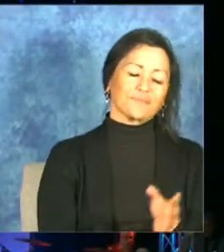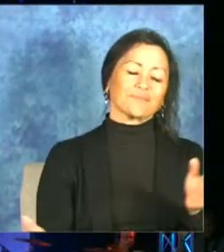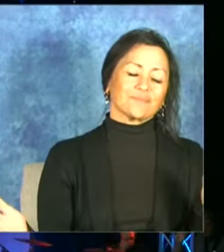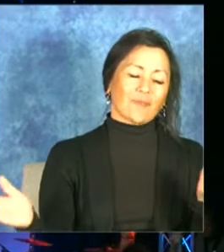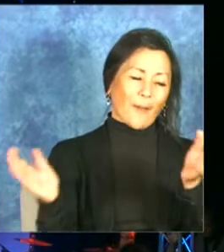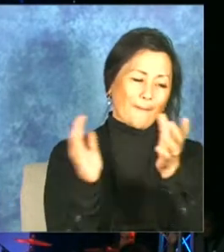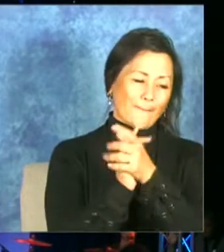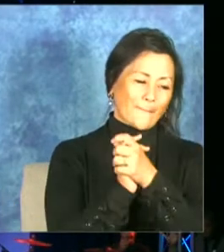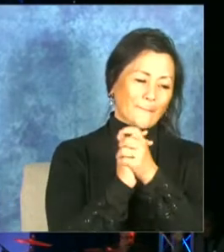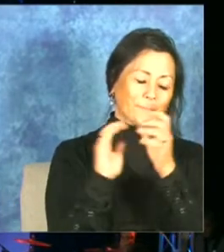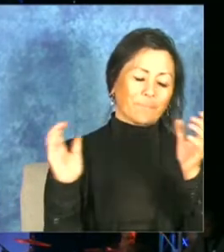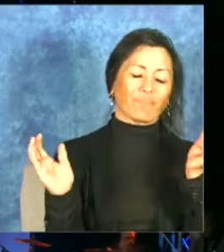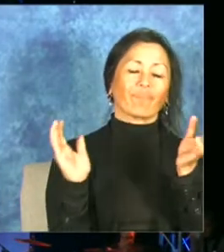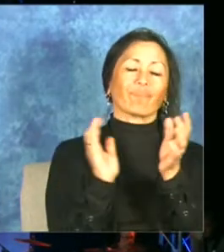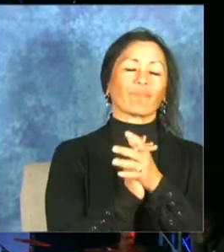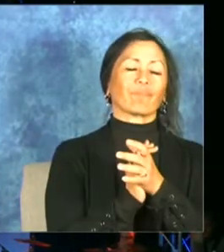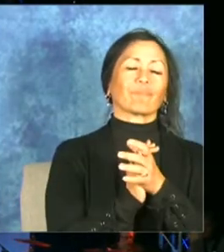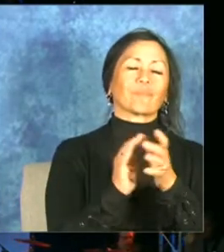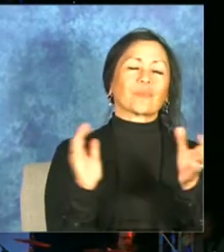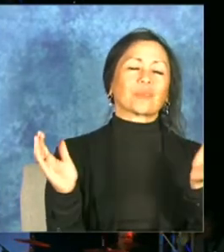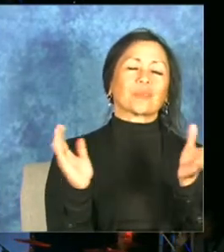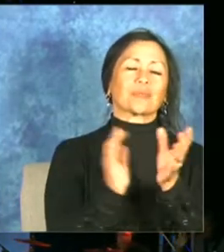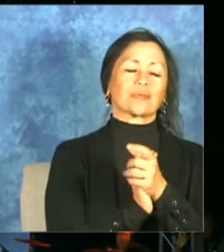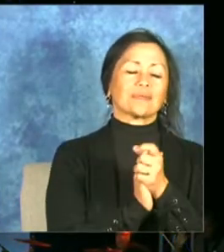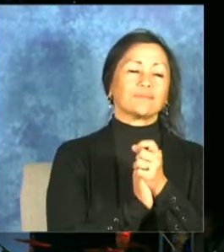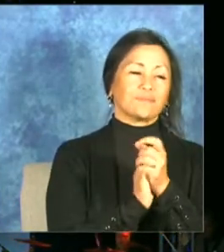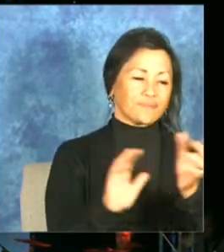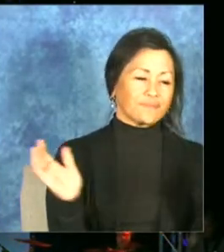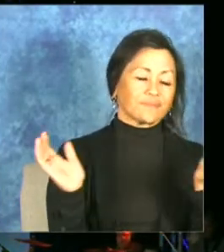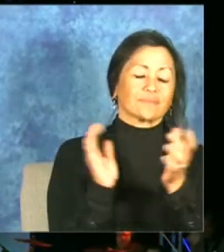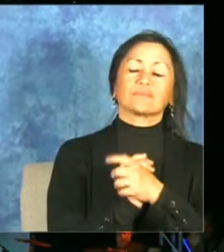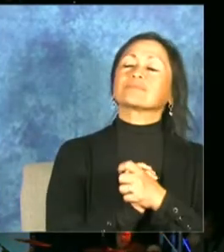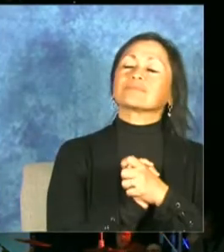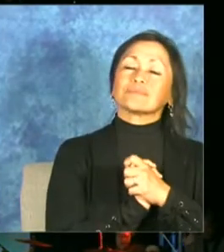fails. Oh, no, no.